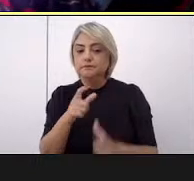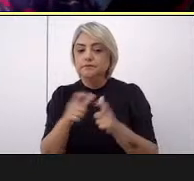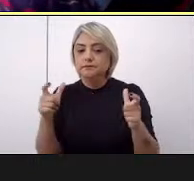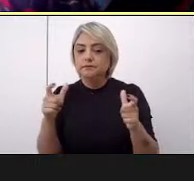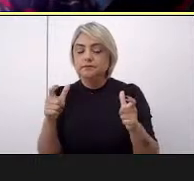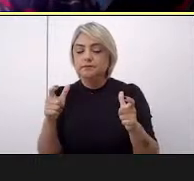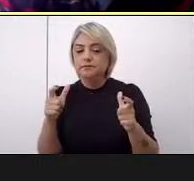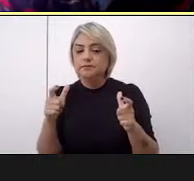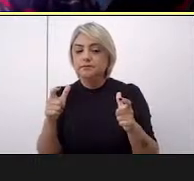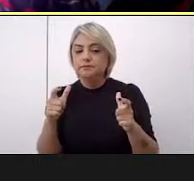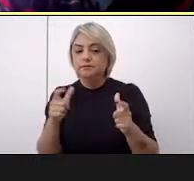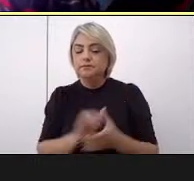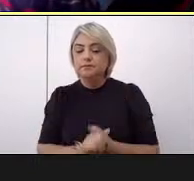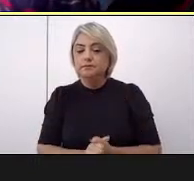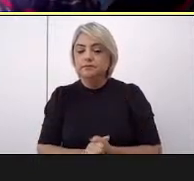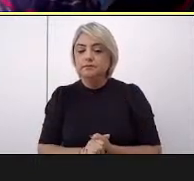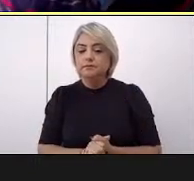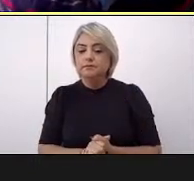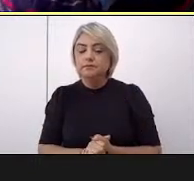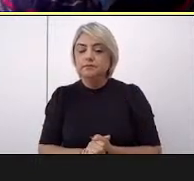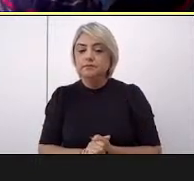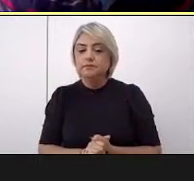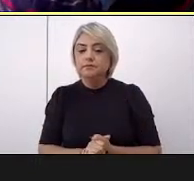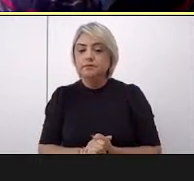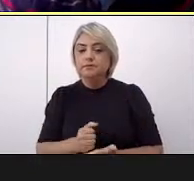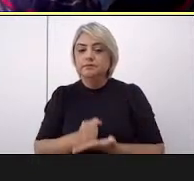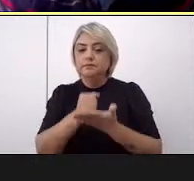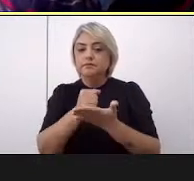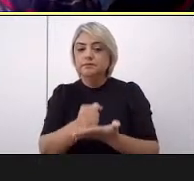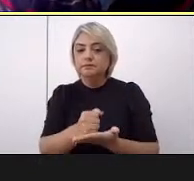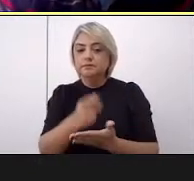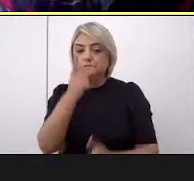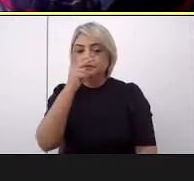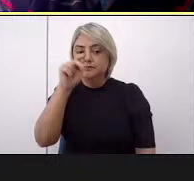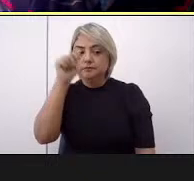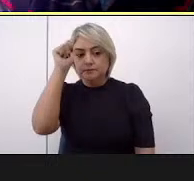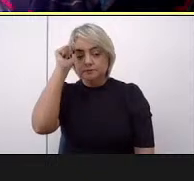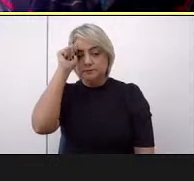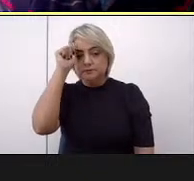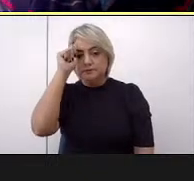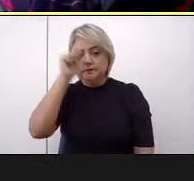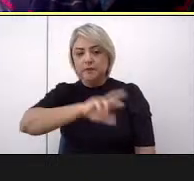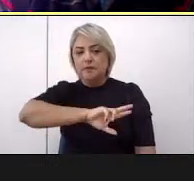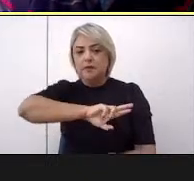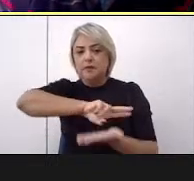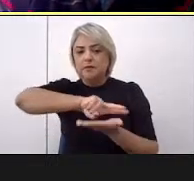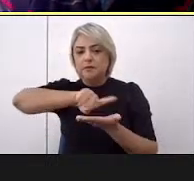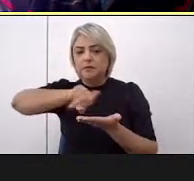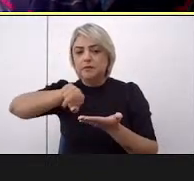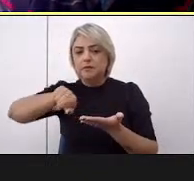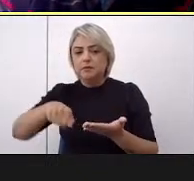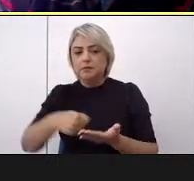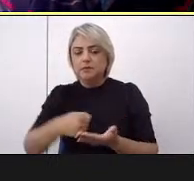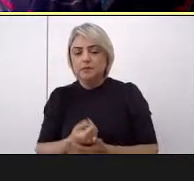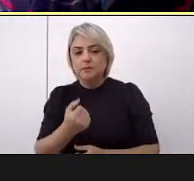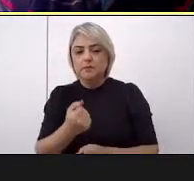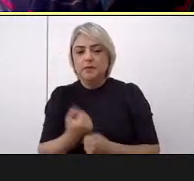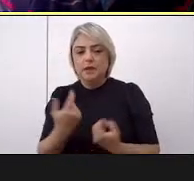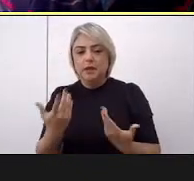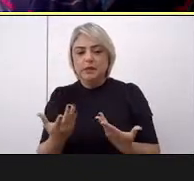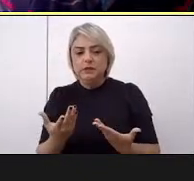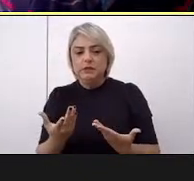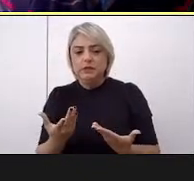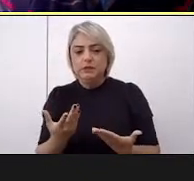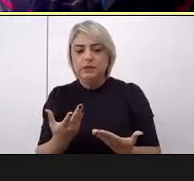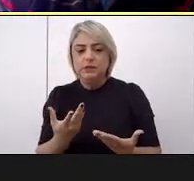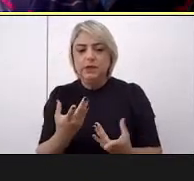It provides the actors with a set of specific constraints and resources, which constitute the legal framework